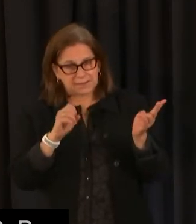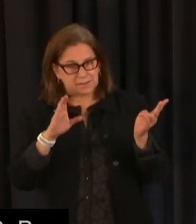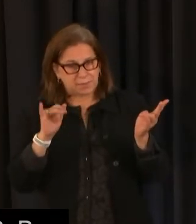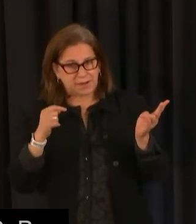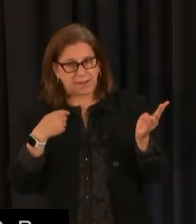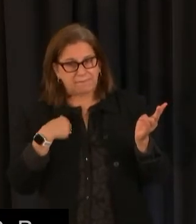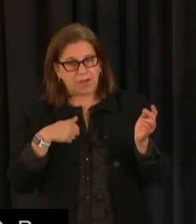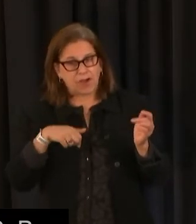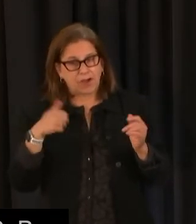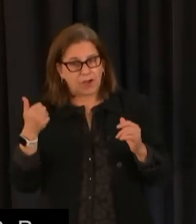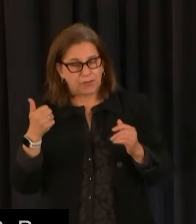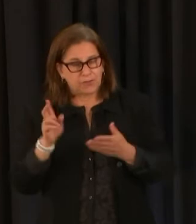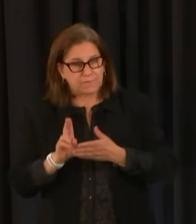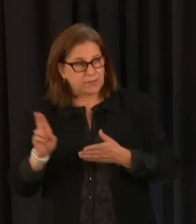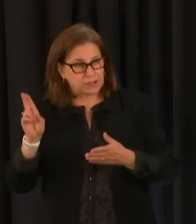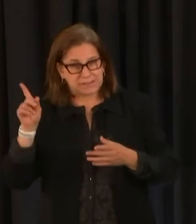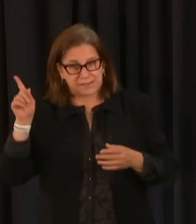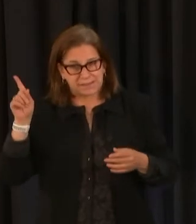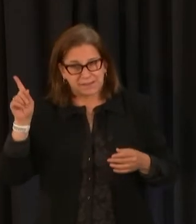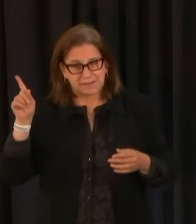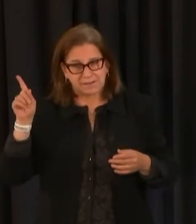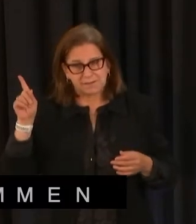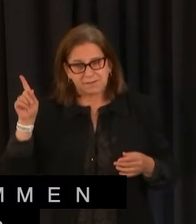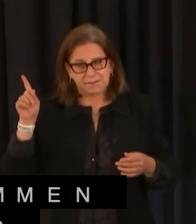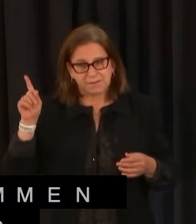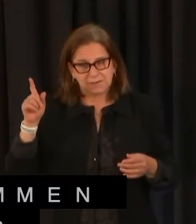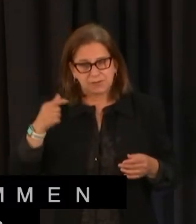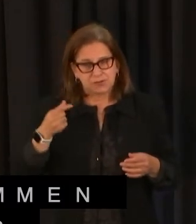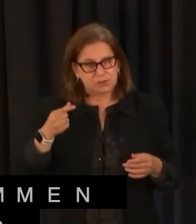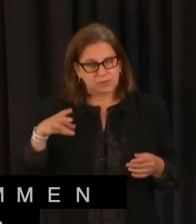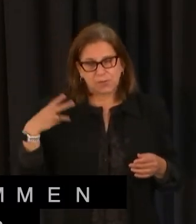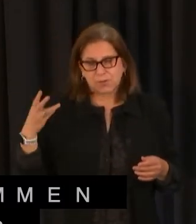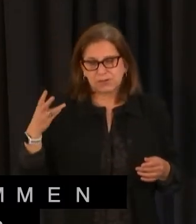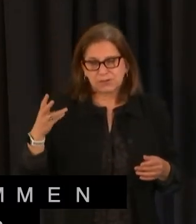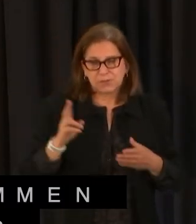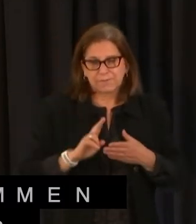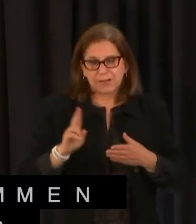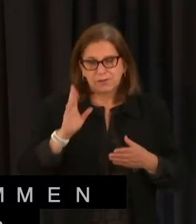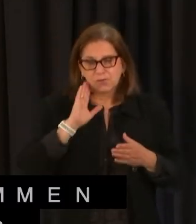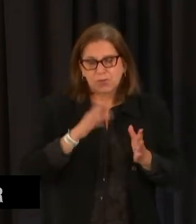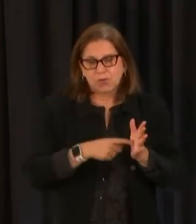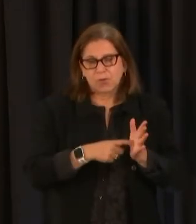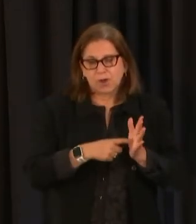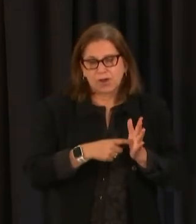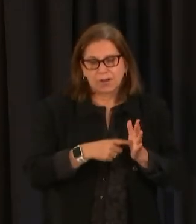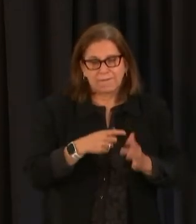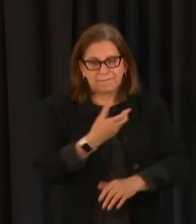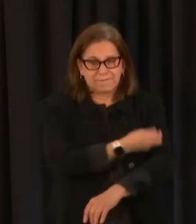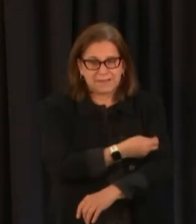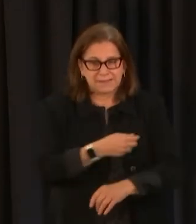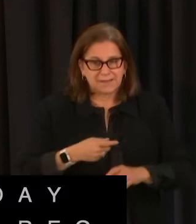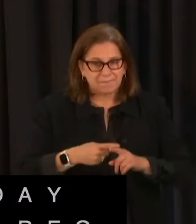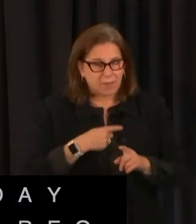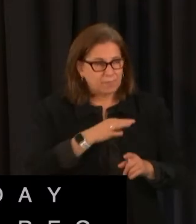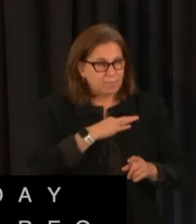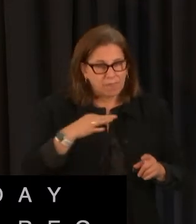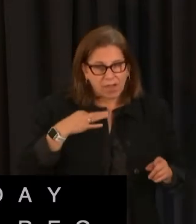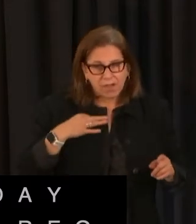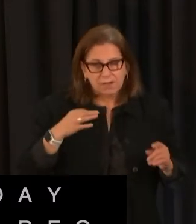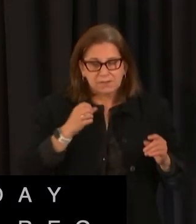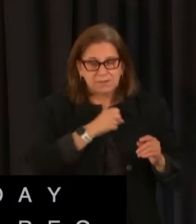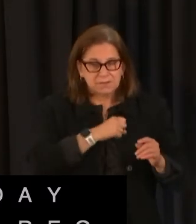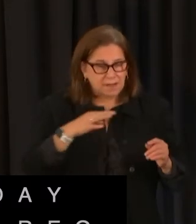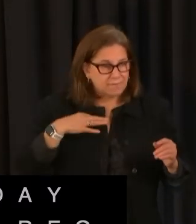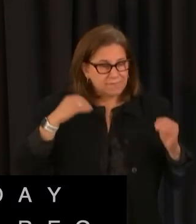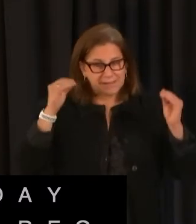another university announce today, GW, that they're going to require vaccinations from faculty, staff, and teachers